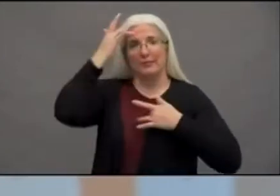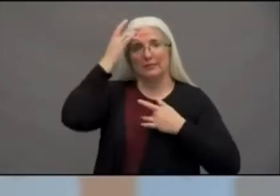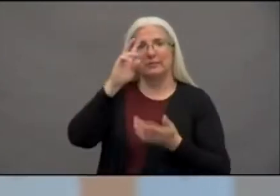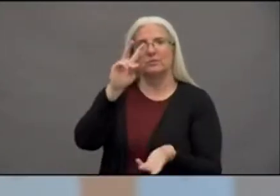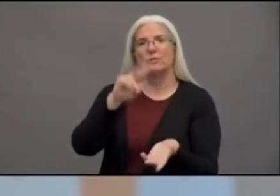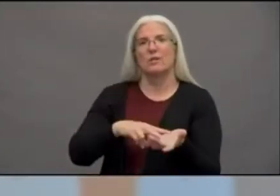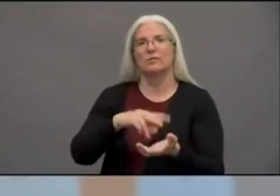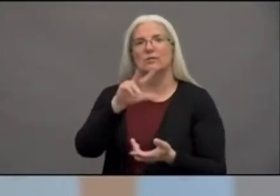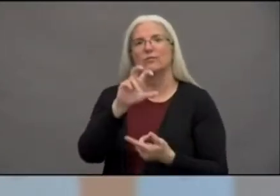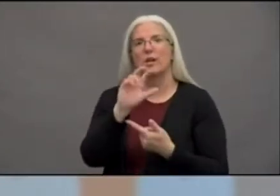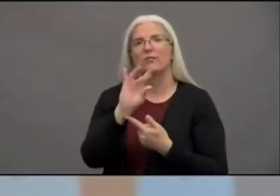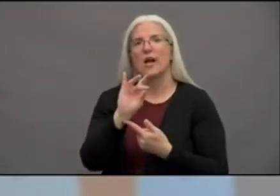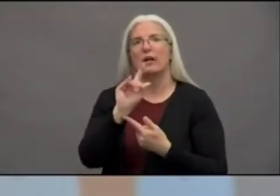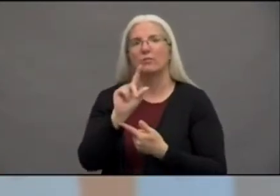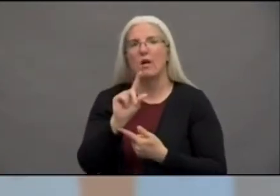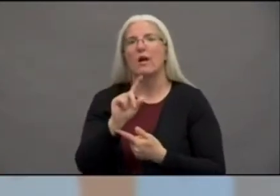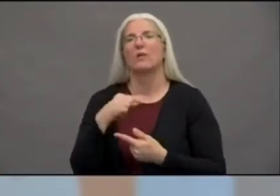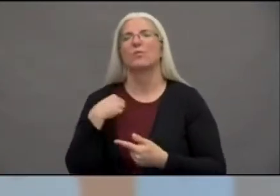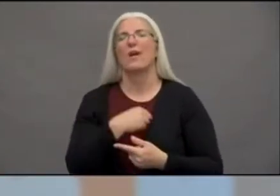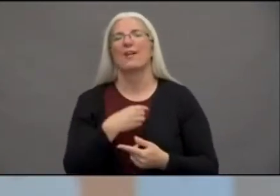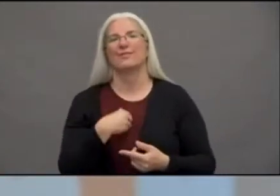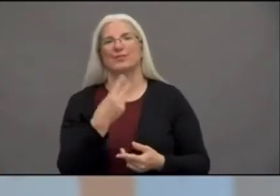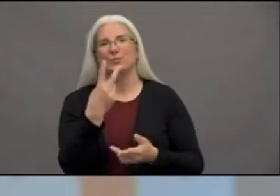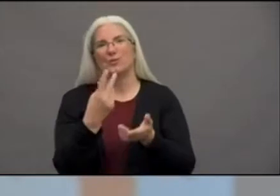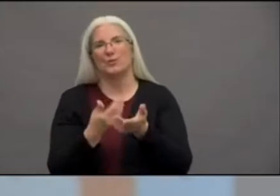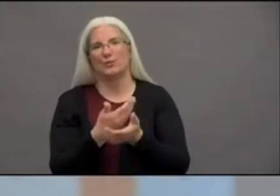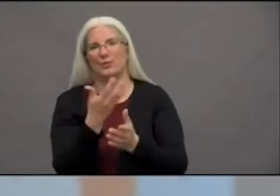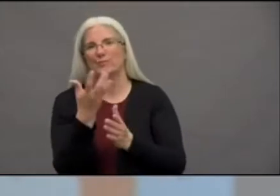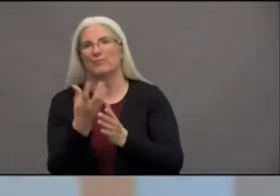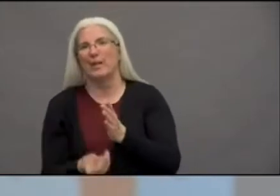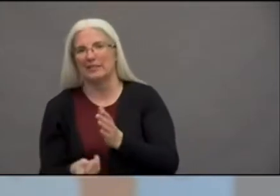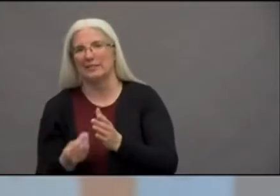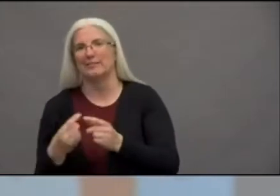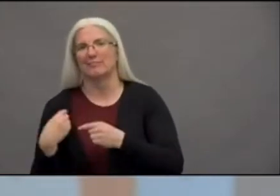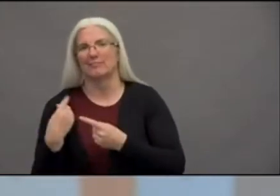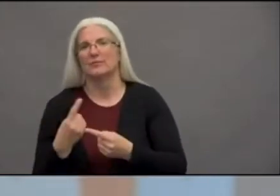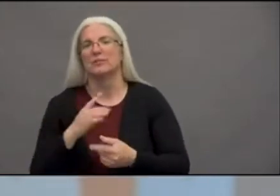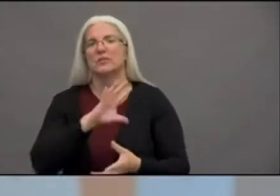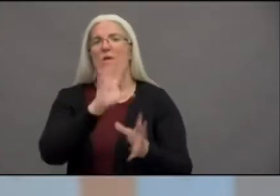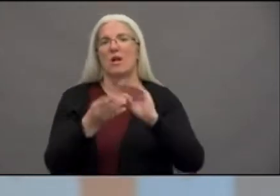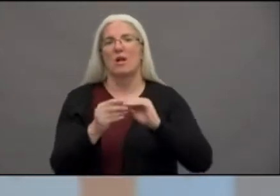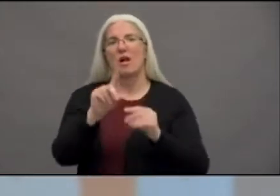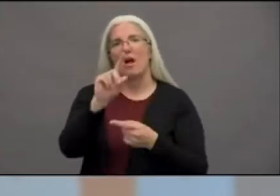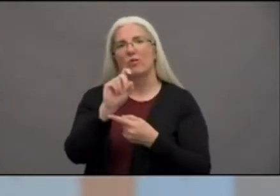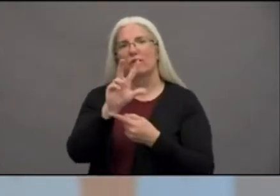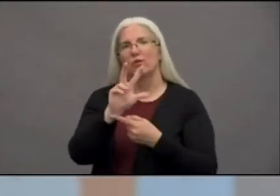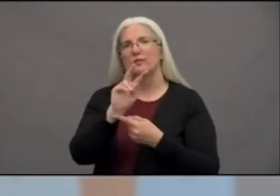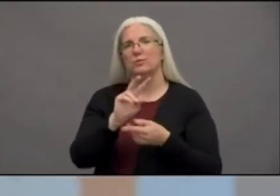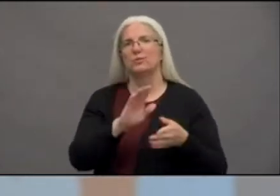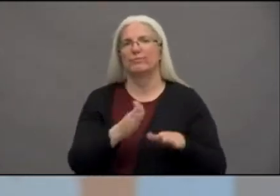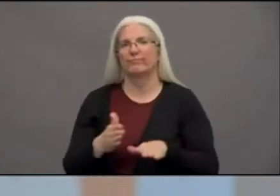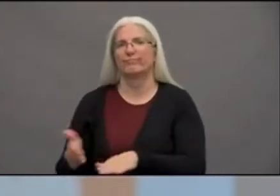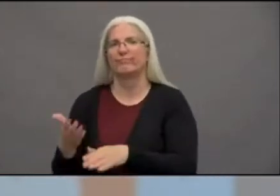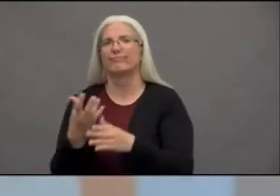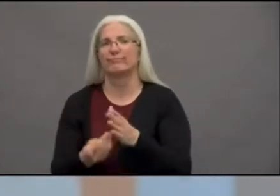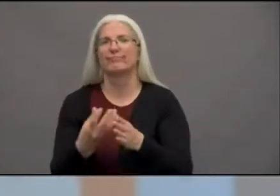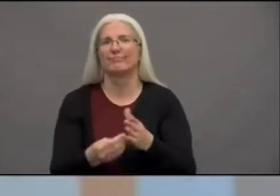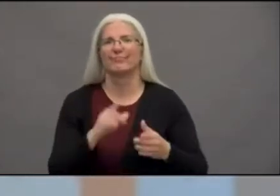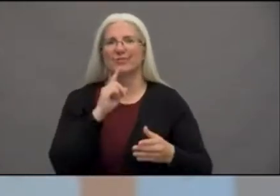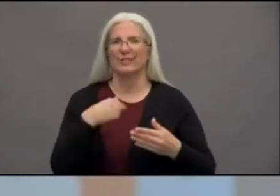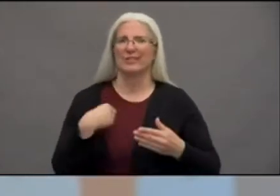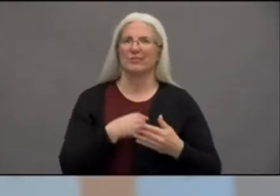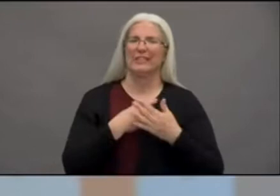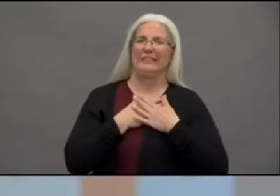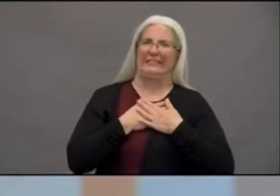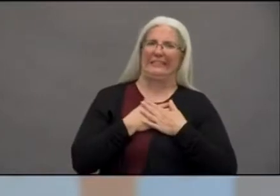2,381. We have 2 new deaths, bringing our total to 132 losses. Our condolences and